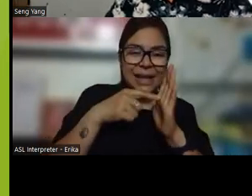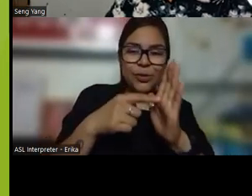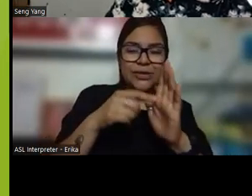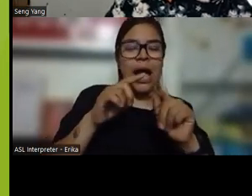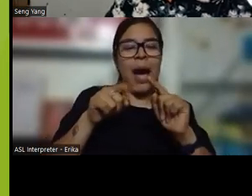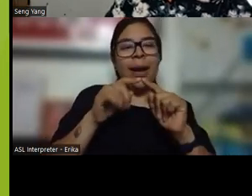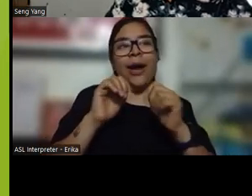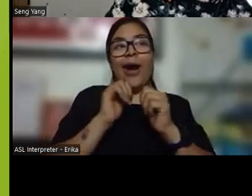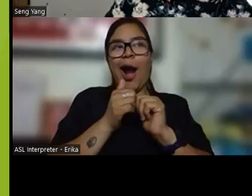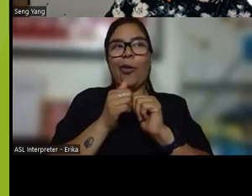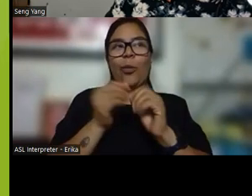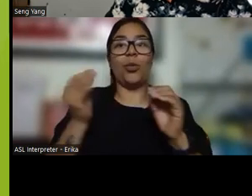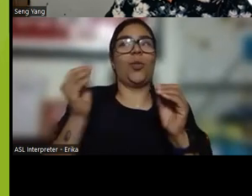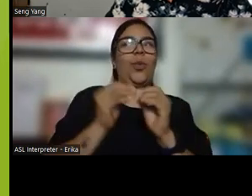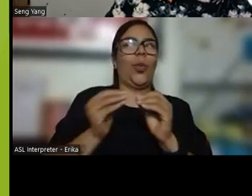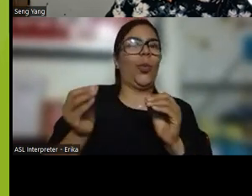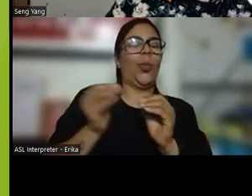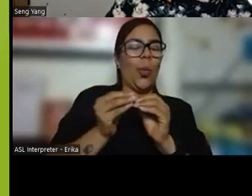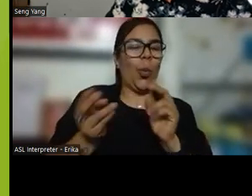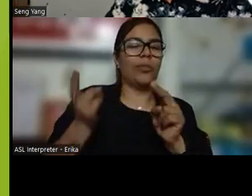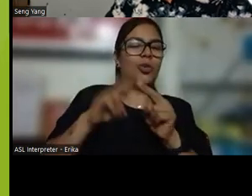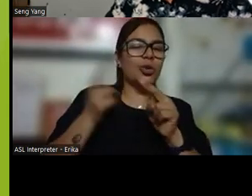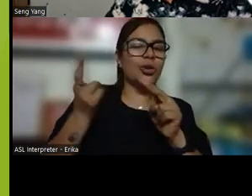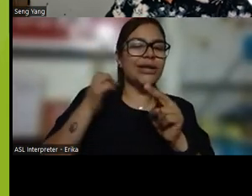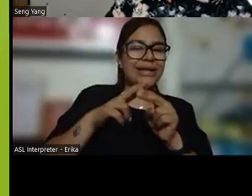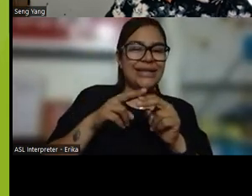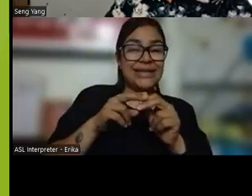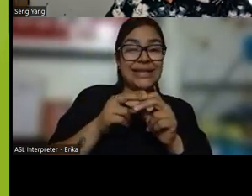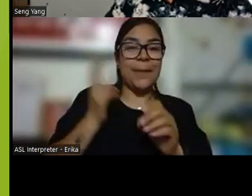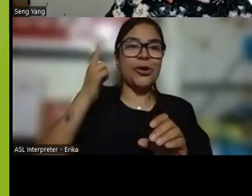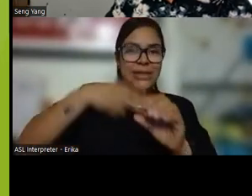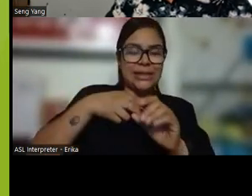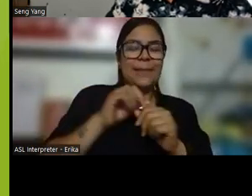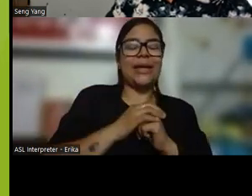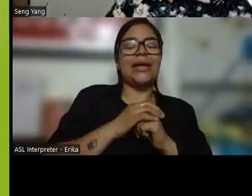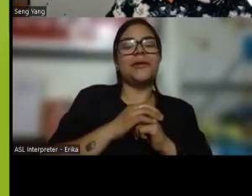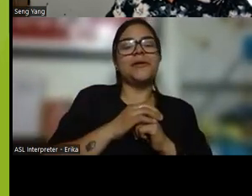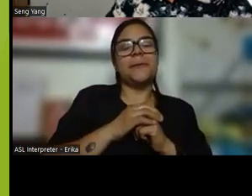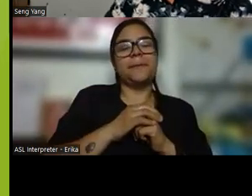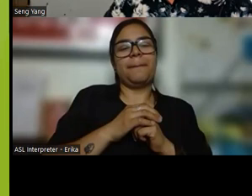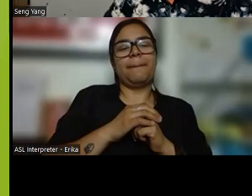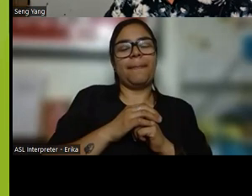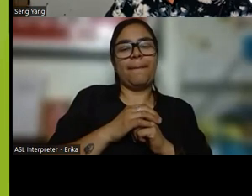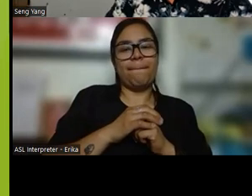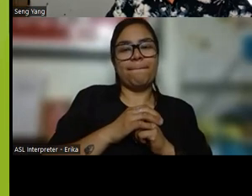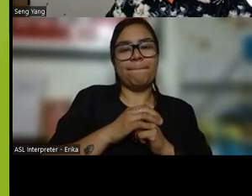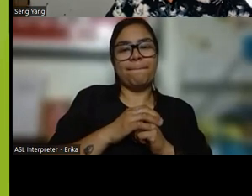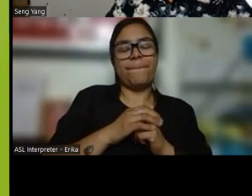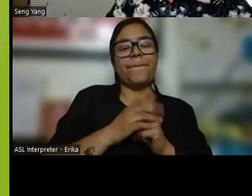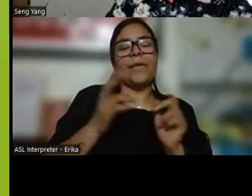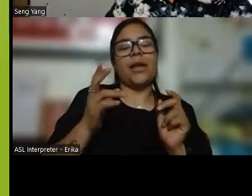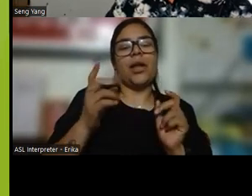2018, you will see that we got about 9%, better for their mental